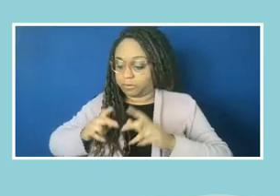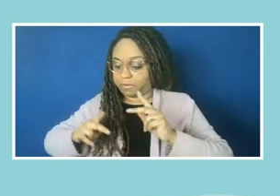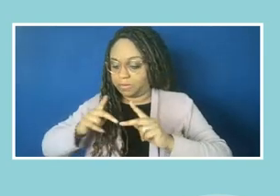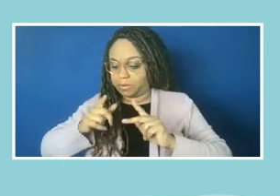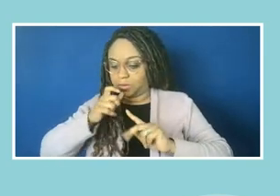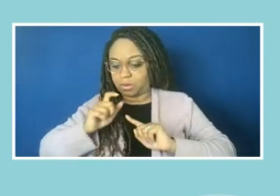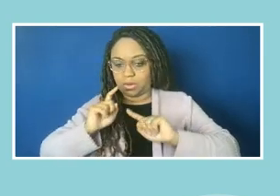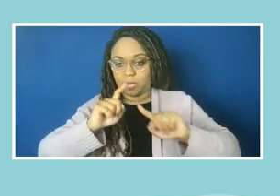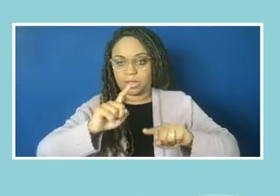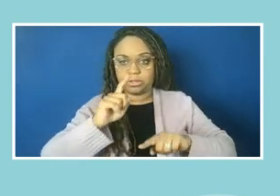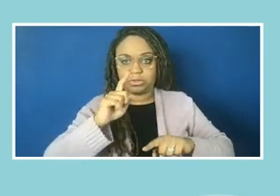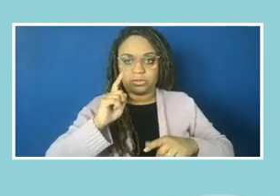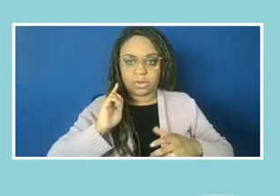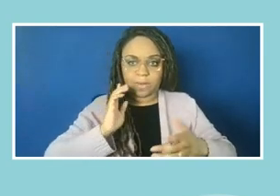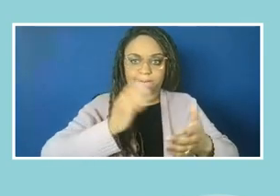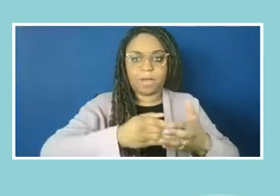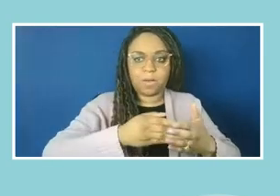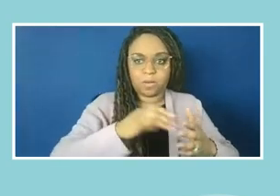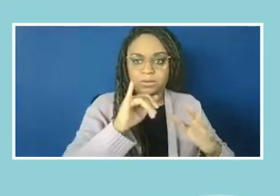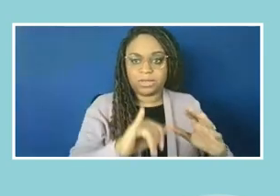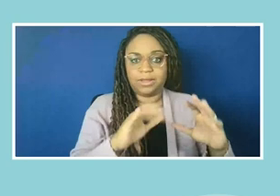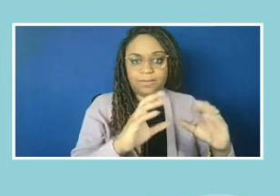or rather that meeting, rather,